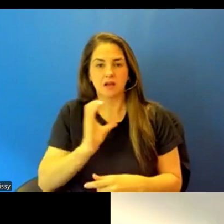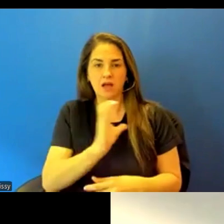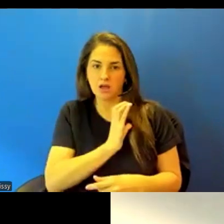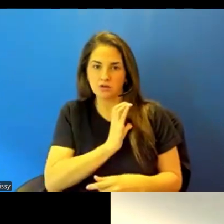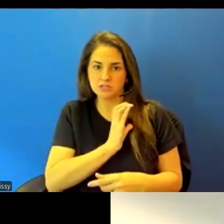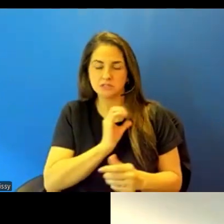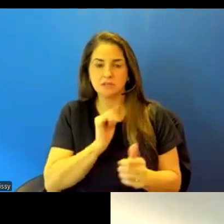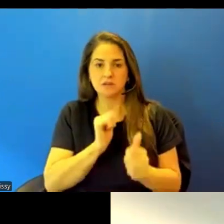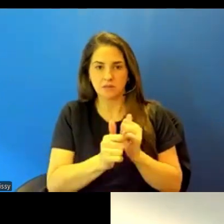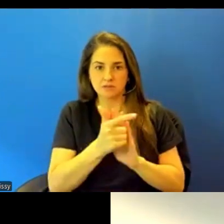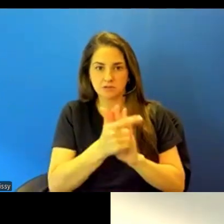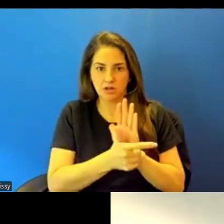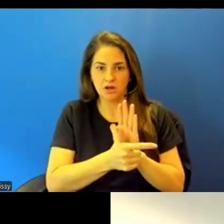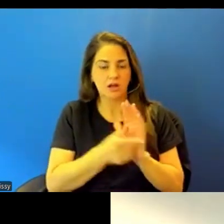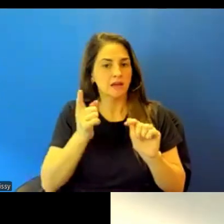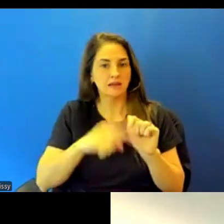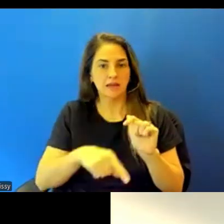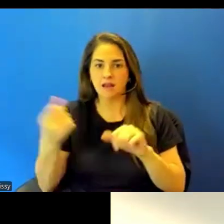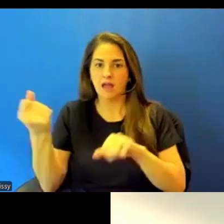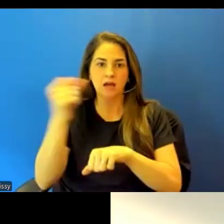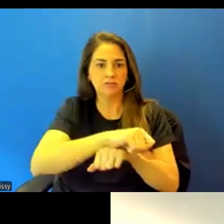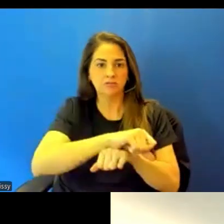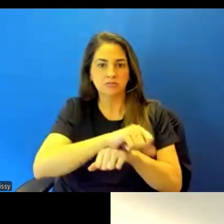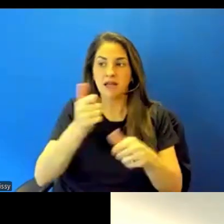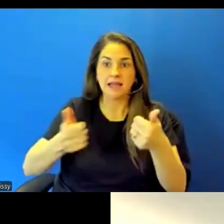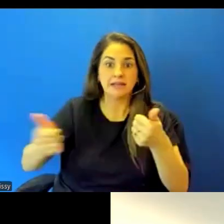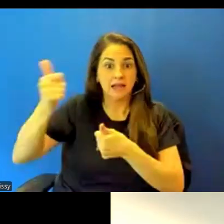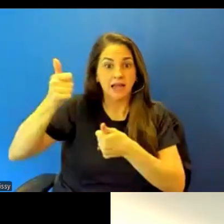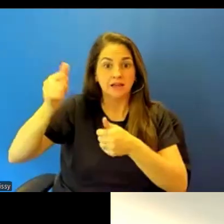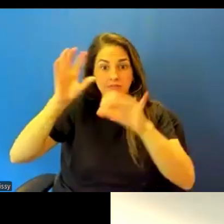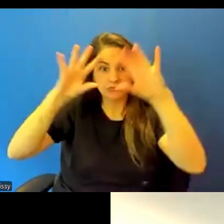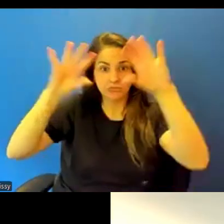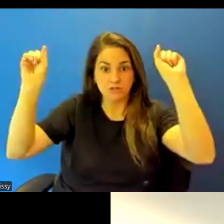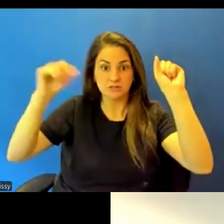It cannot be overruled through an executive